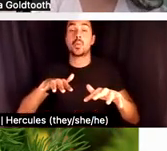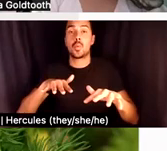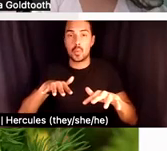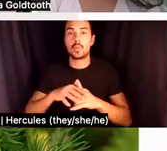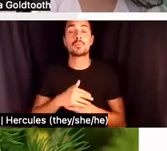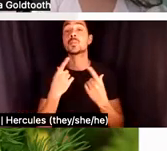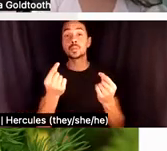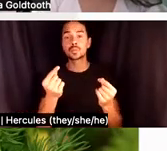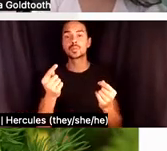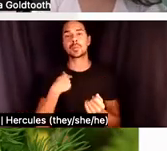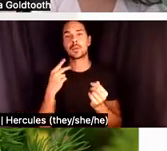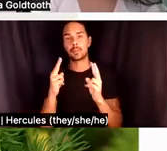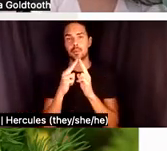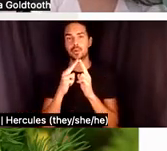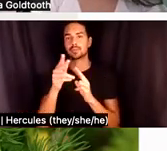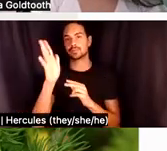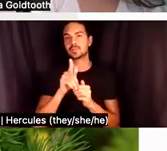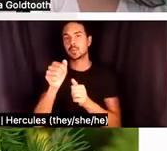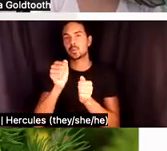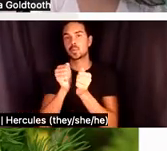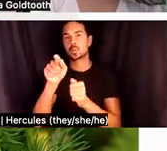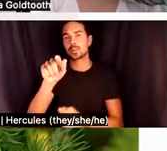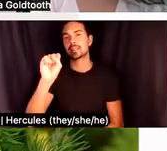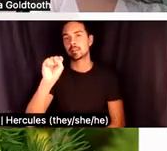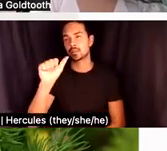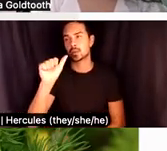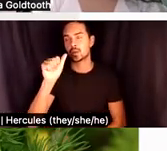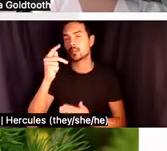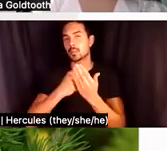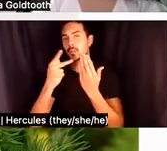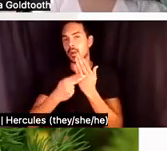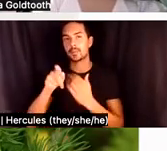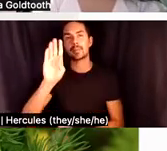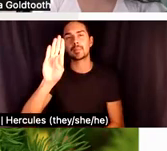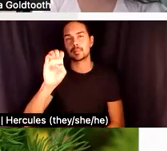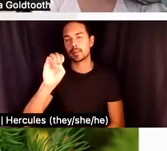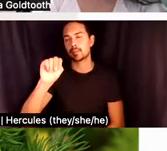We partnered. At the time, she was working with the sexual assault program in Bemidji, and I